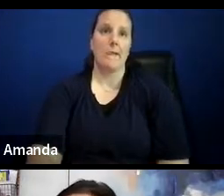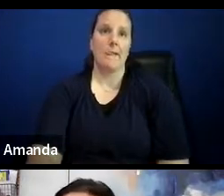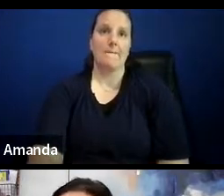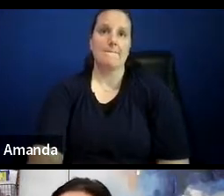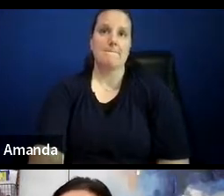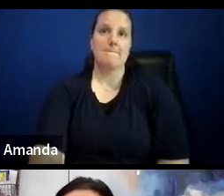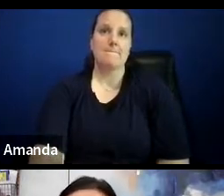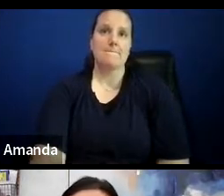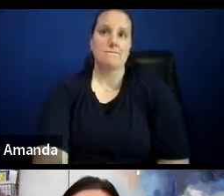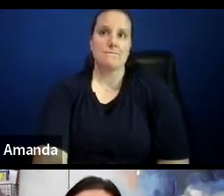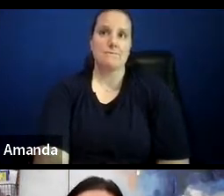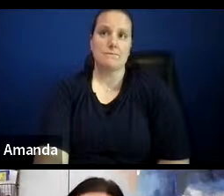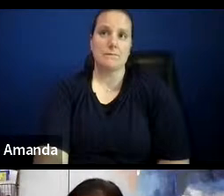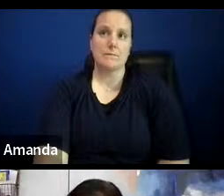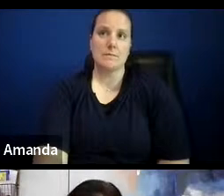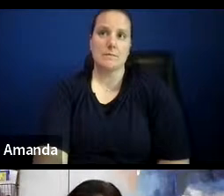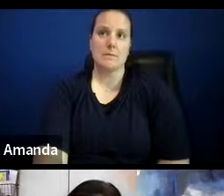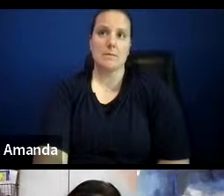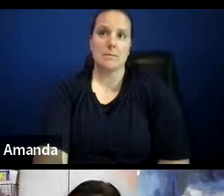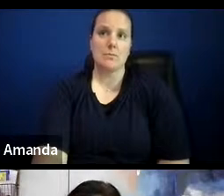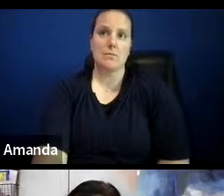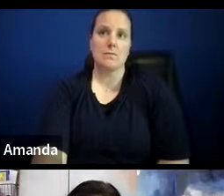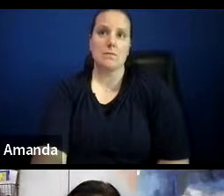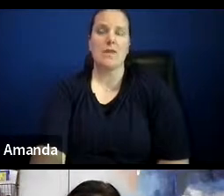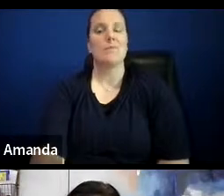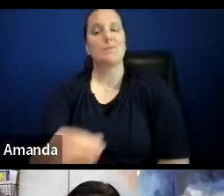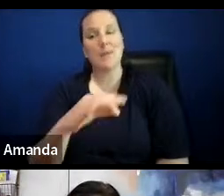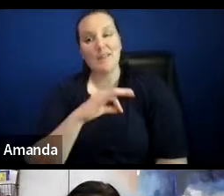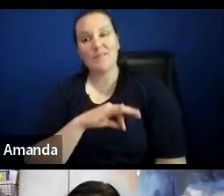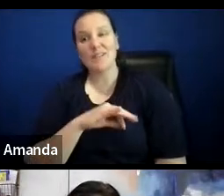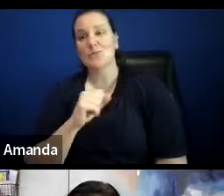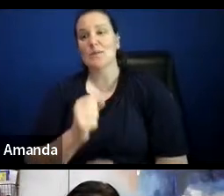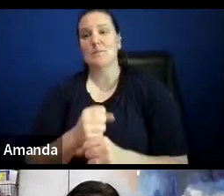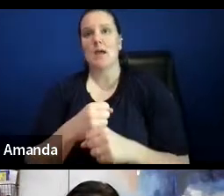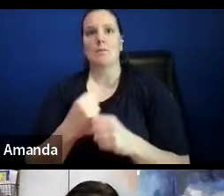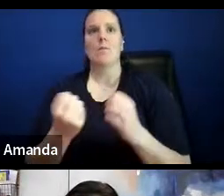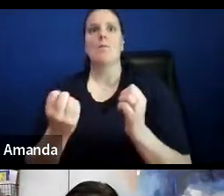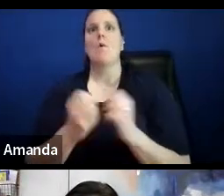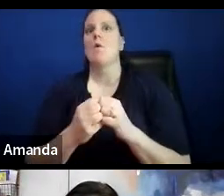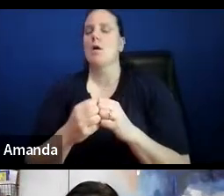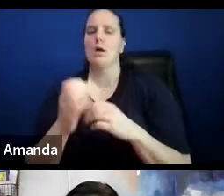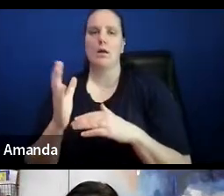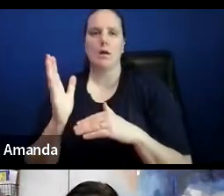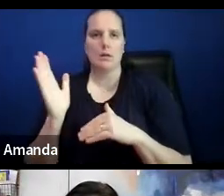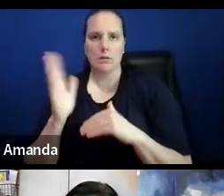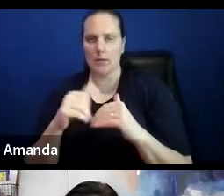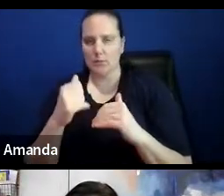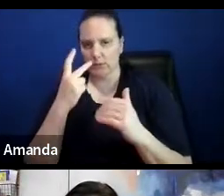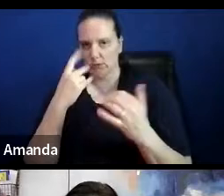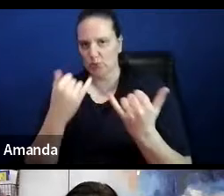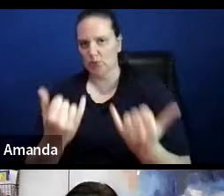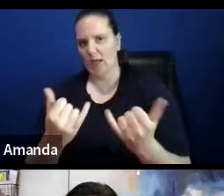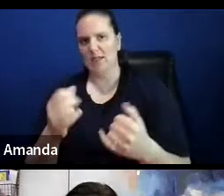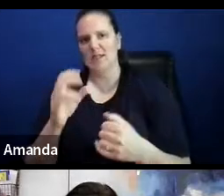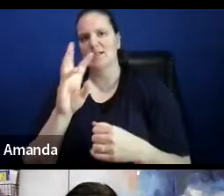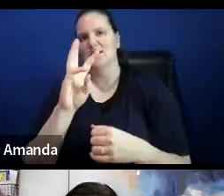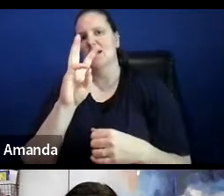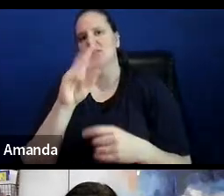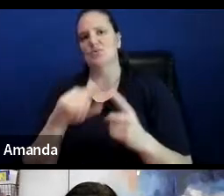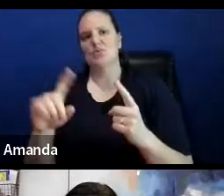suggested benefits that we've created go way beyond the ones you've seen today. There's probably 6 or 8 pages